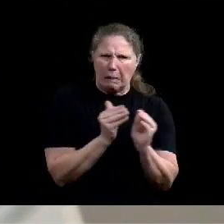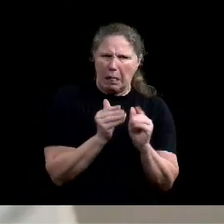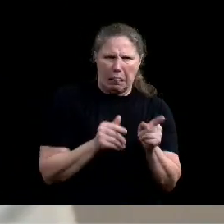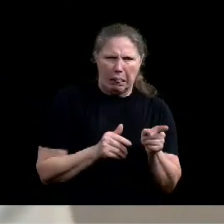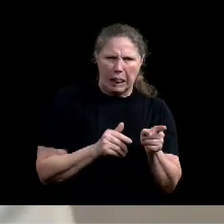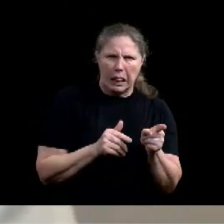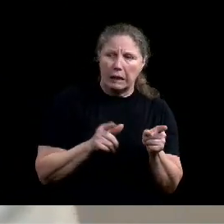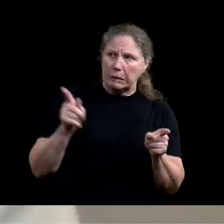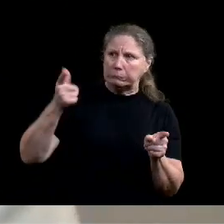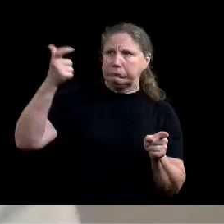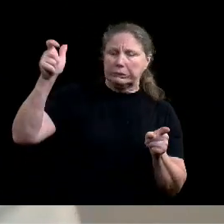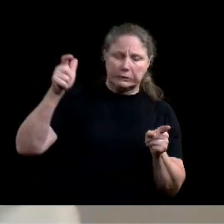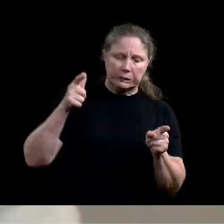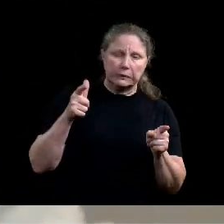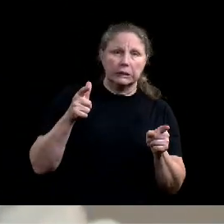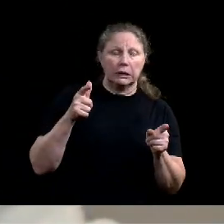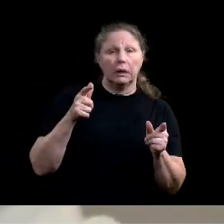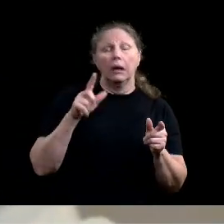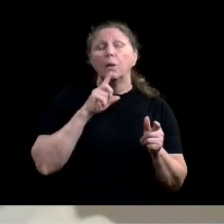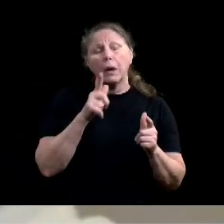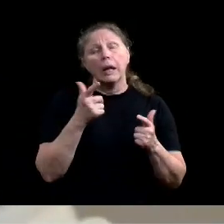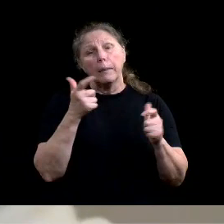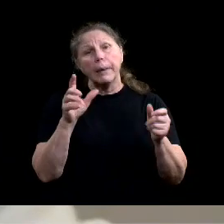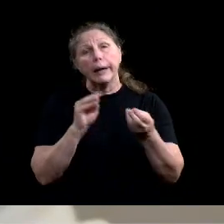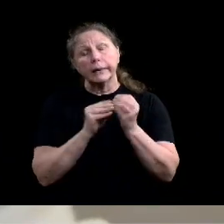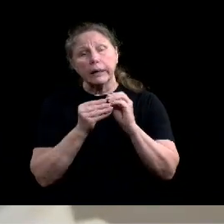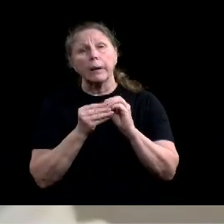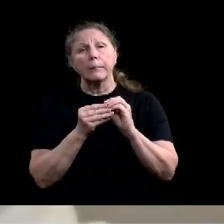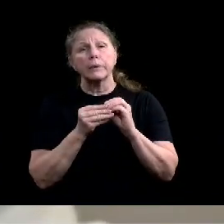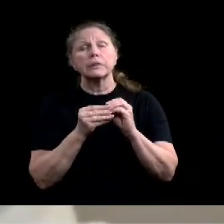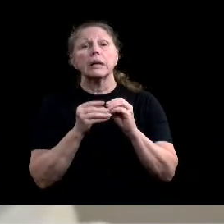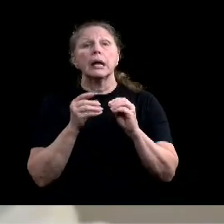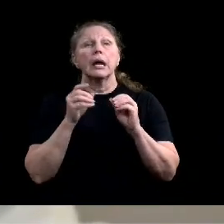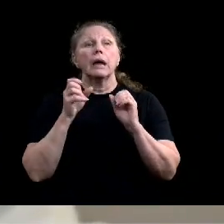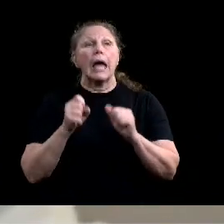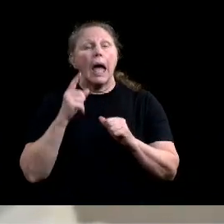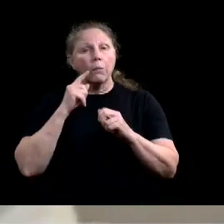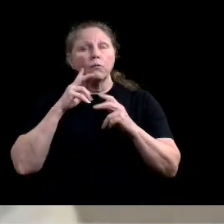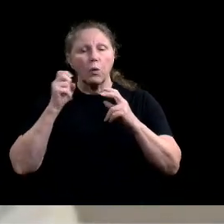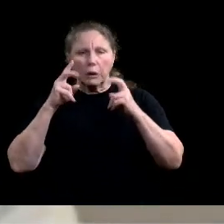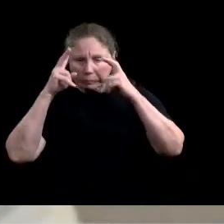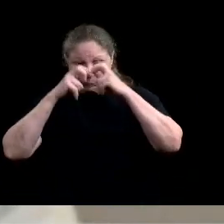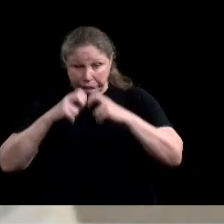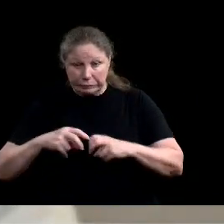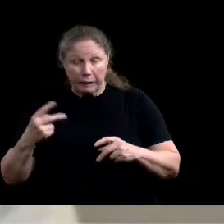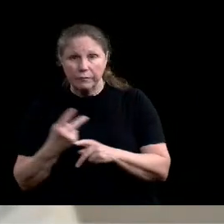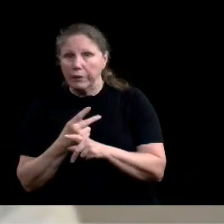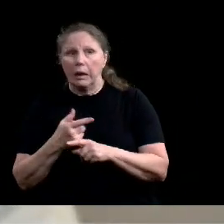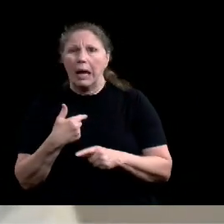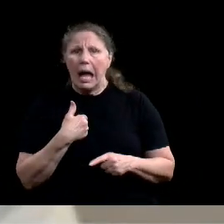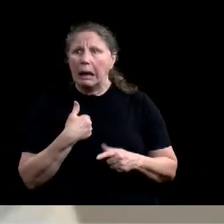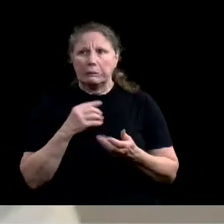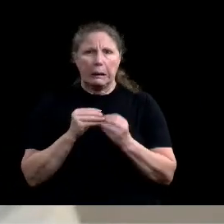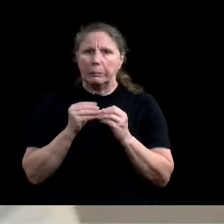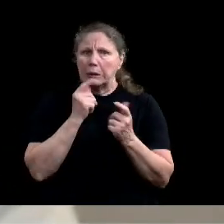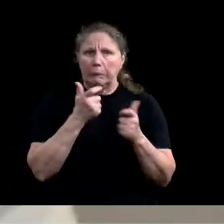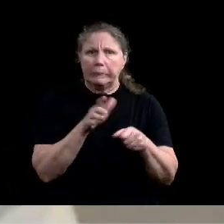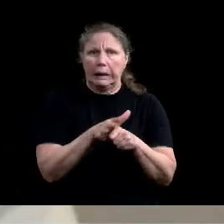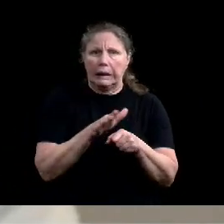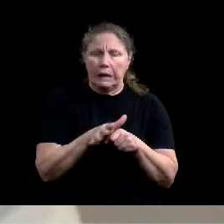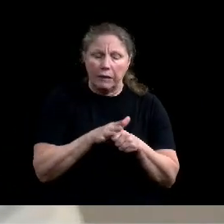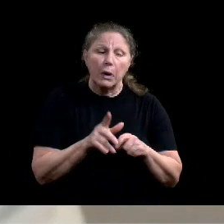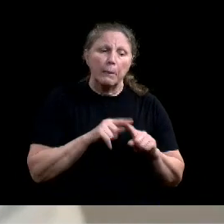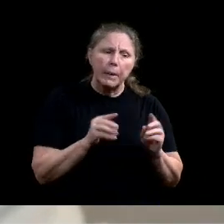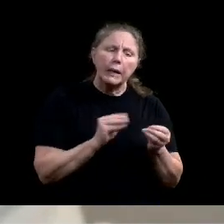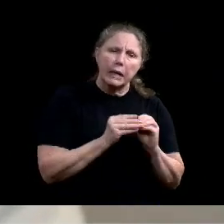run predictive analytics, we have just small numbers, but we can track the number of cases as they relate to the predictive